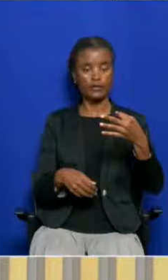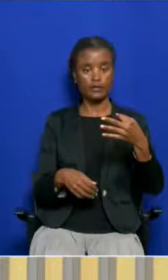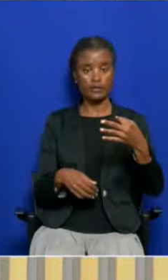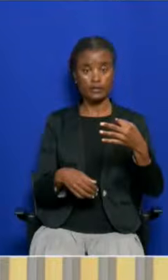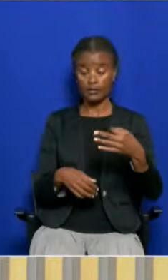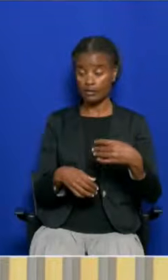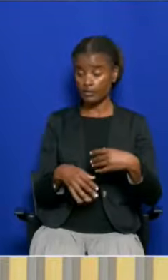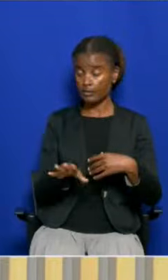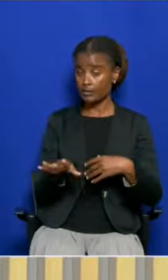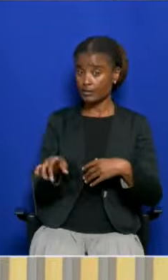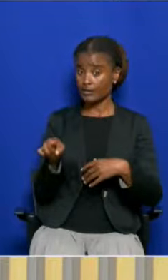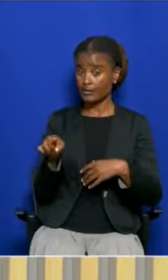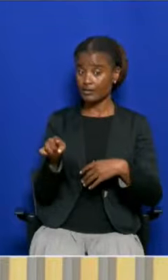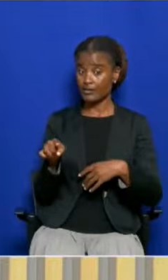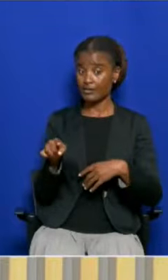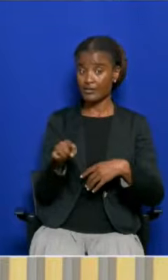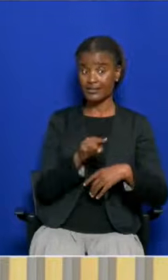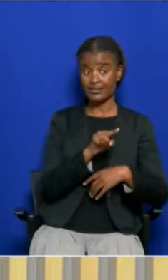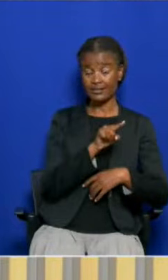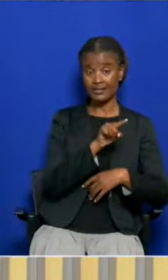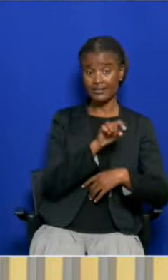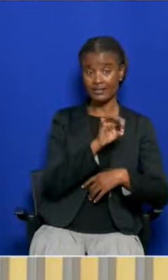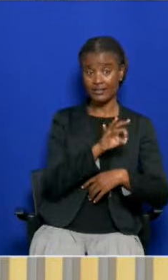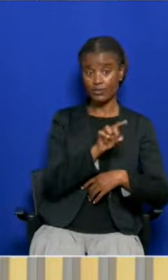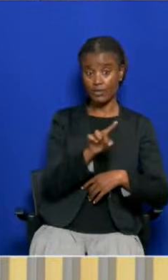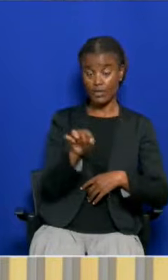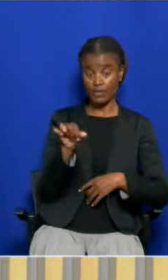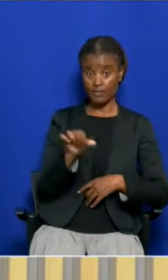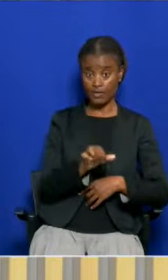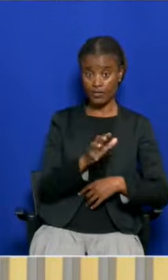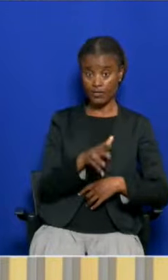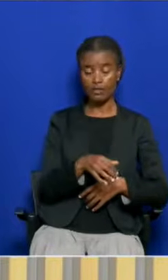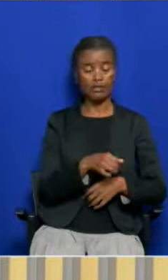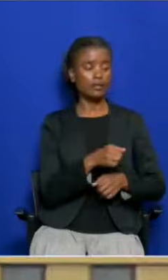this 311? Yes.